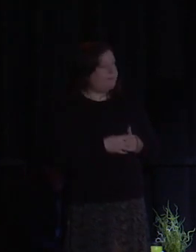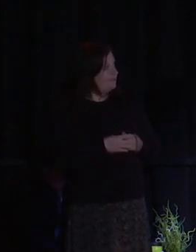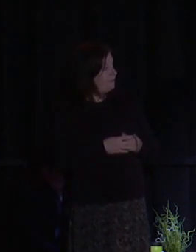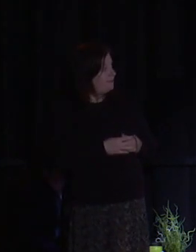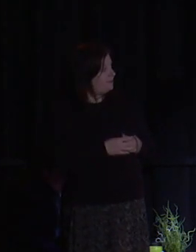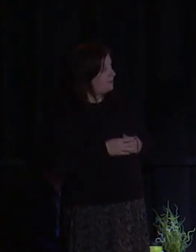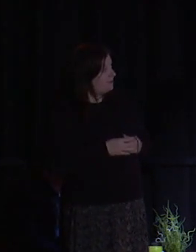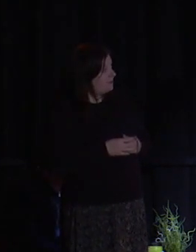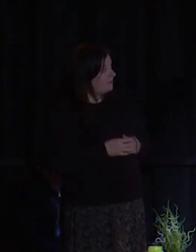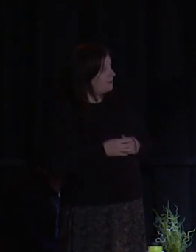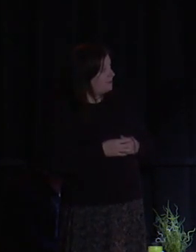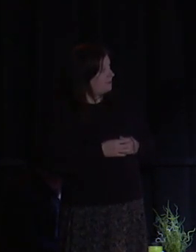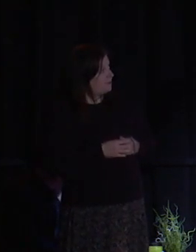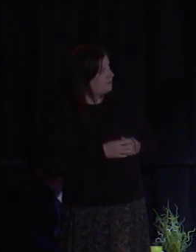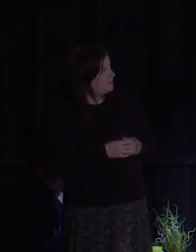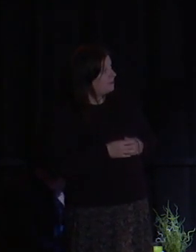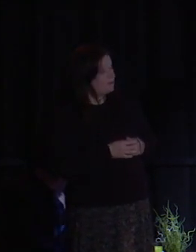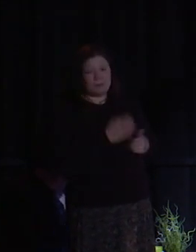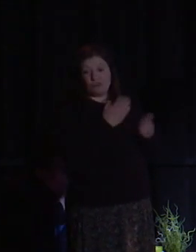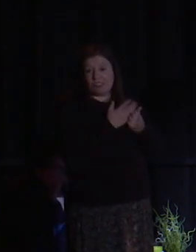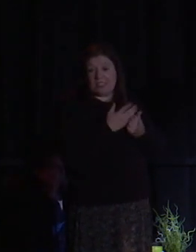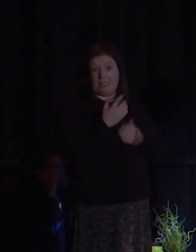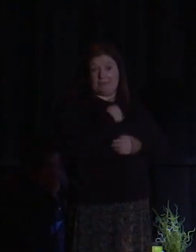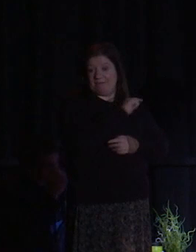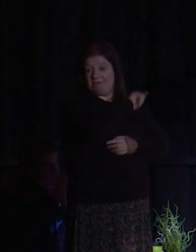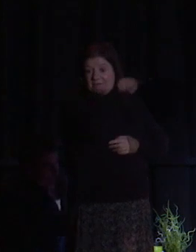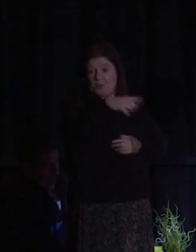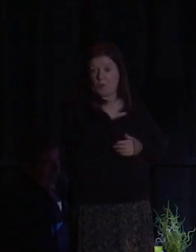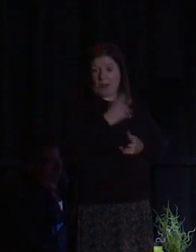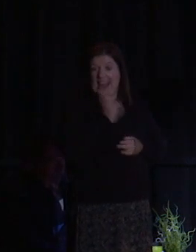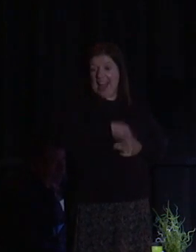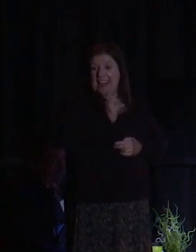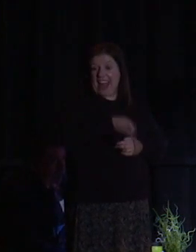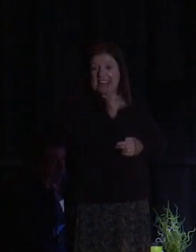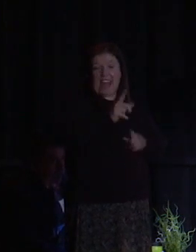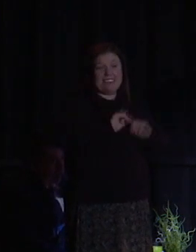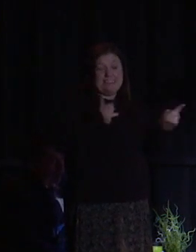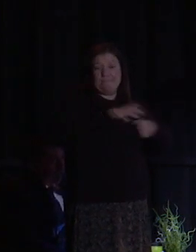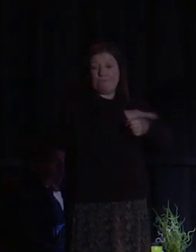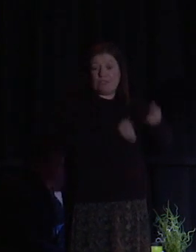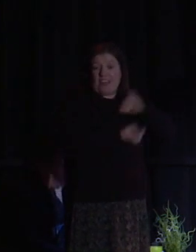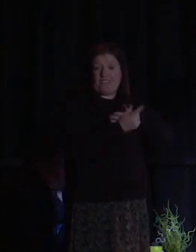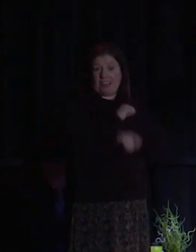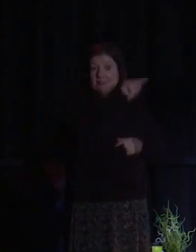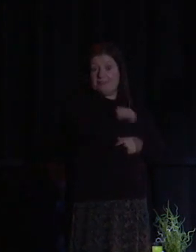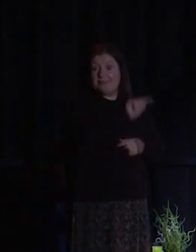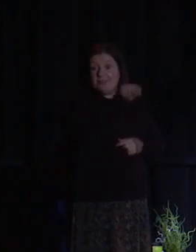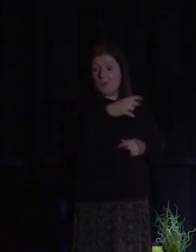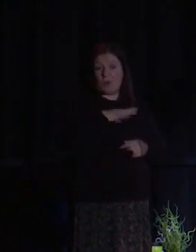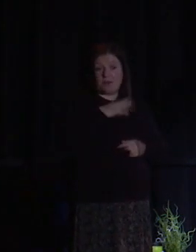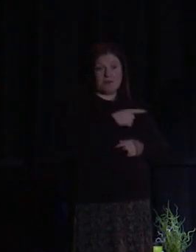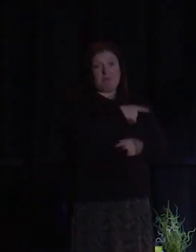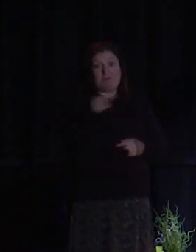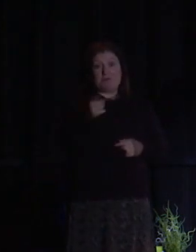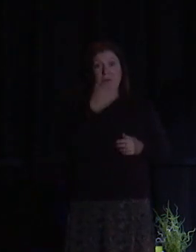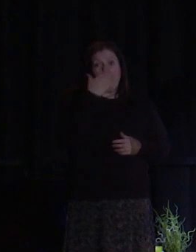First and foremost, we're looking for as many gigs as possible. We just want to bring them to life in lots of different situations. We'd like as many people